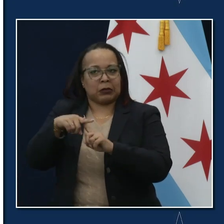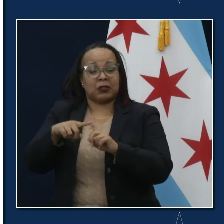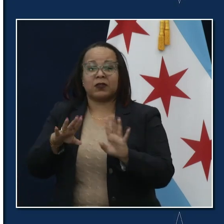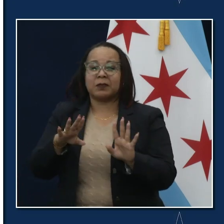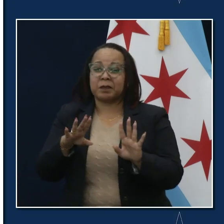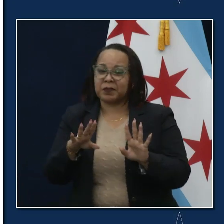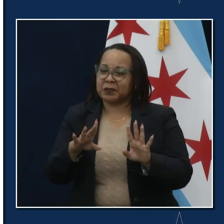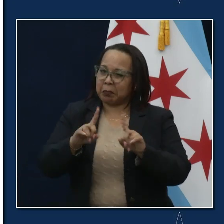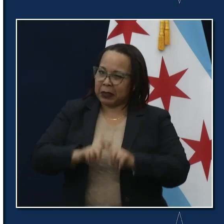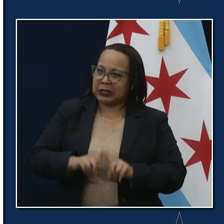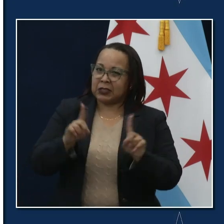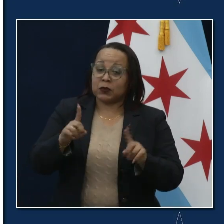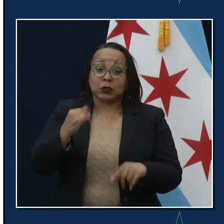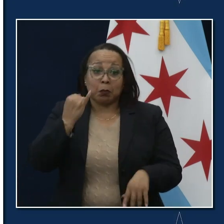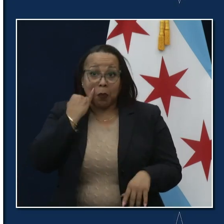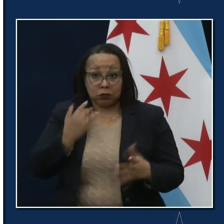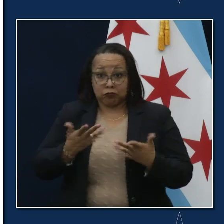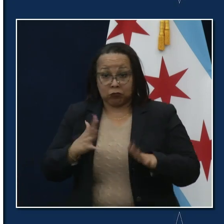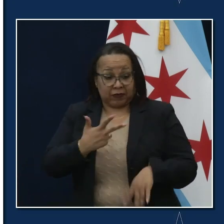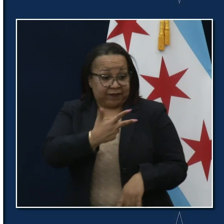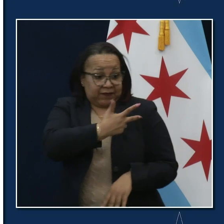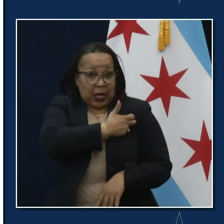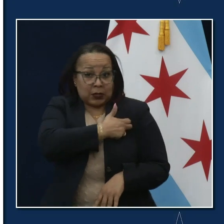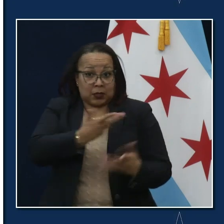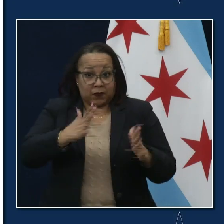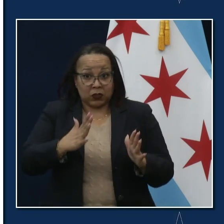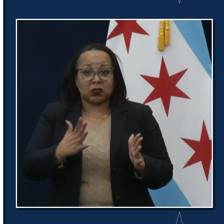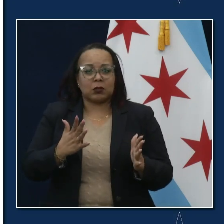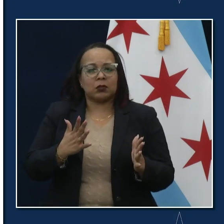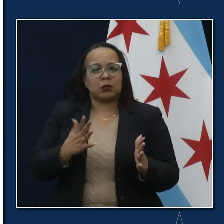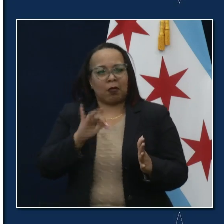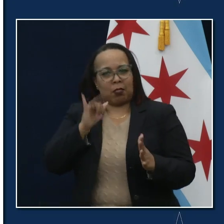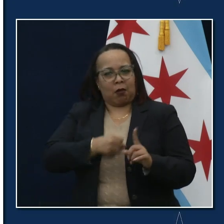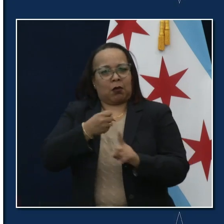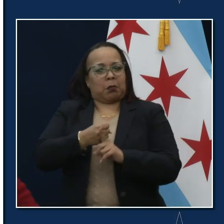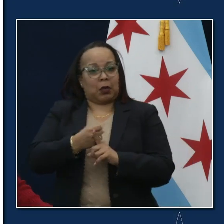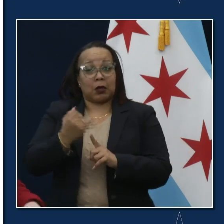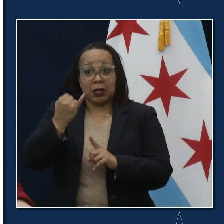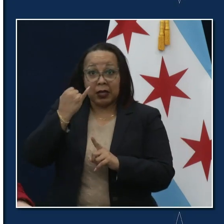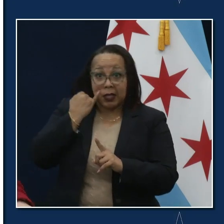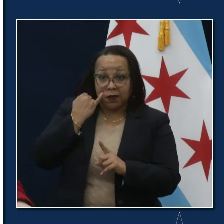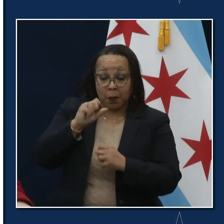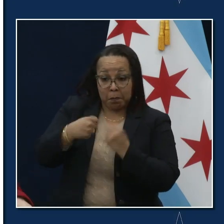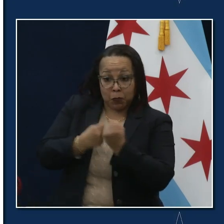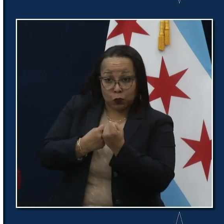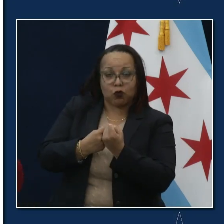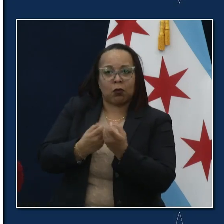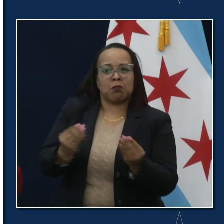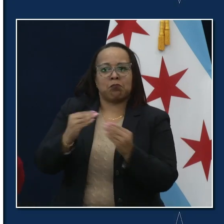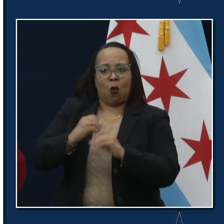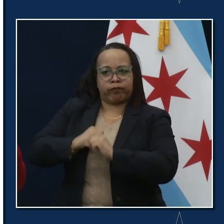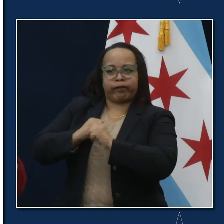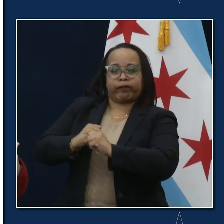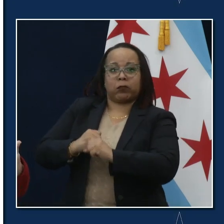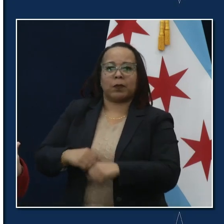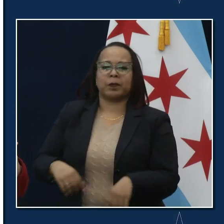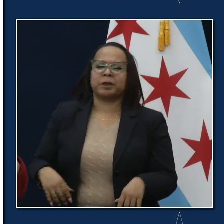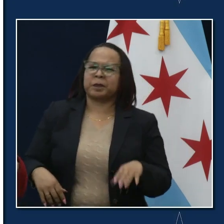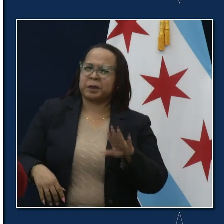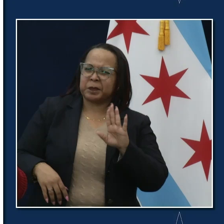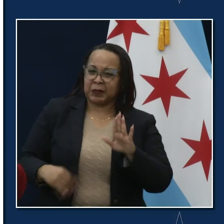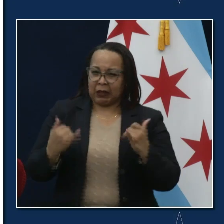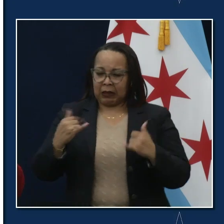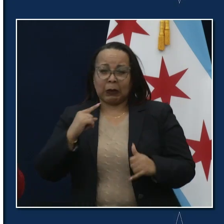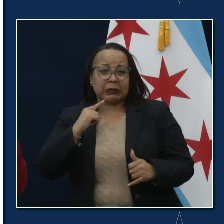It makes a difference if you've been vaccinated. It makes more of a difference if you've had that booster. But when we look at the